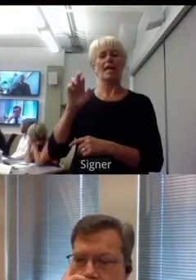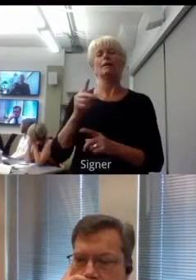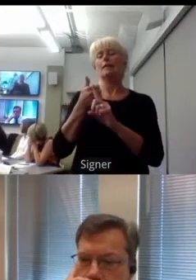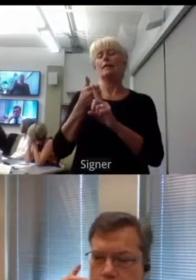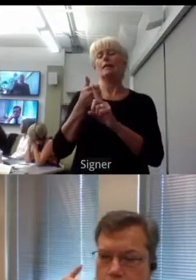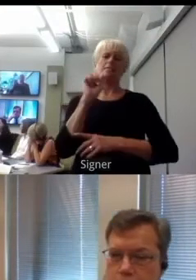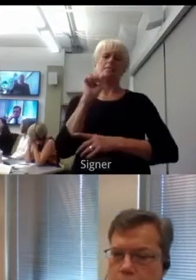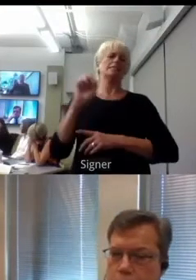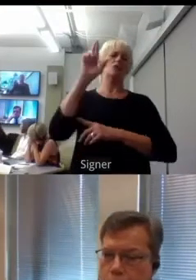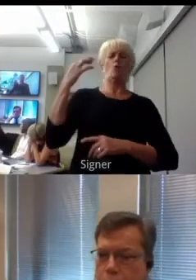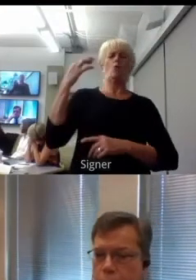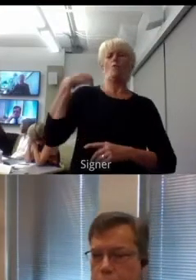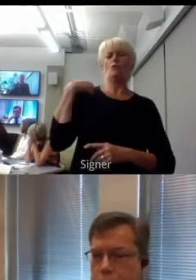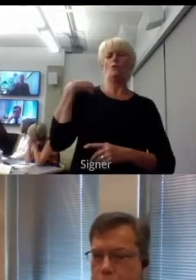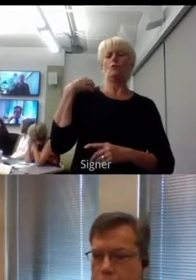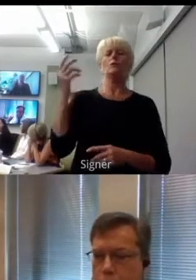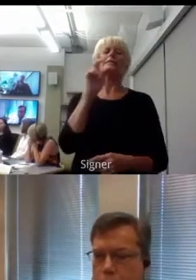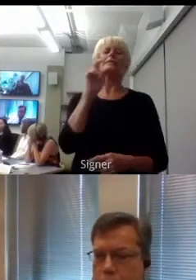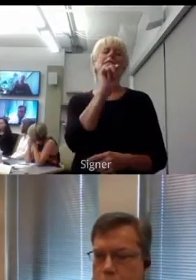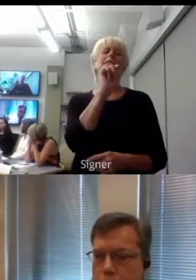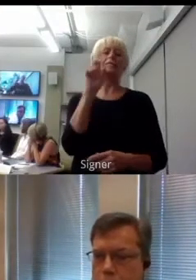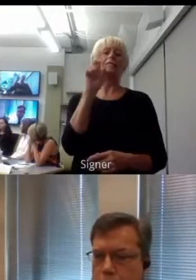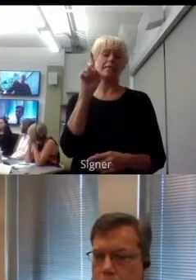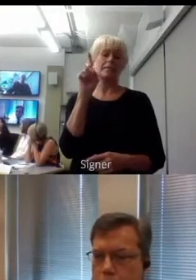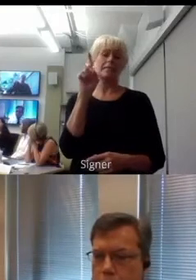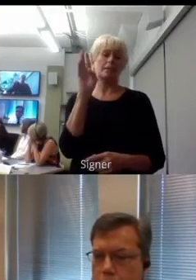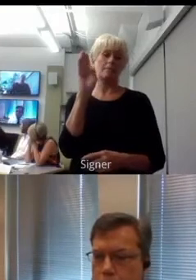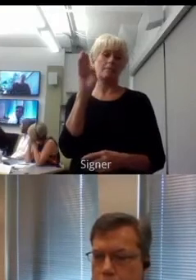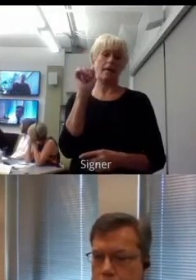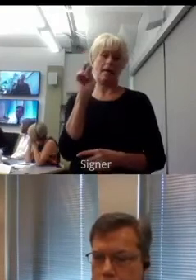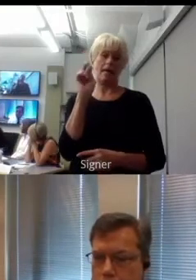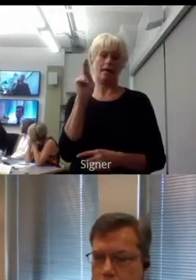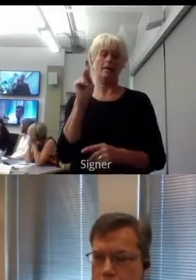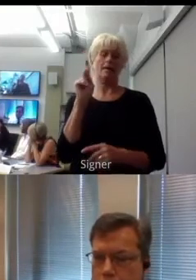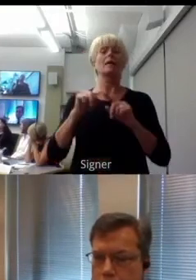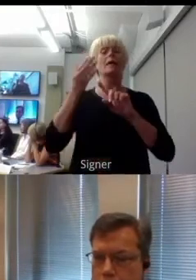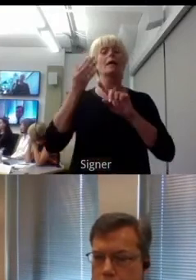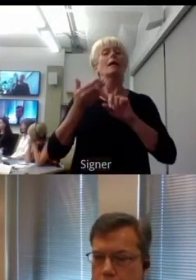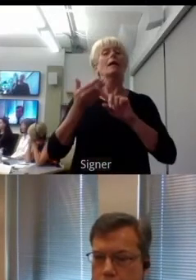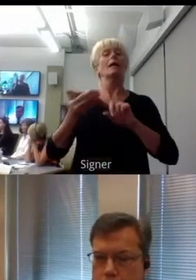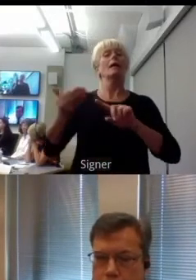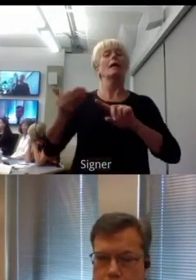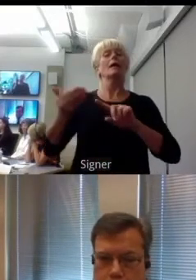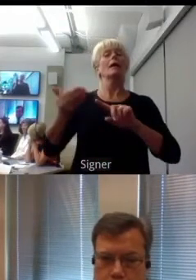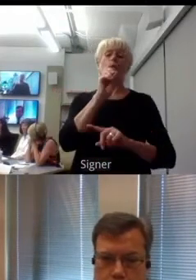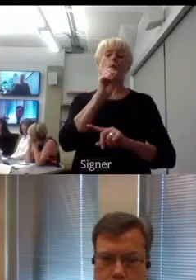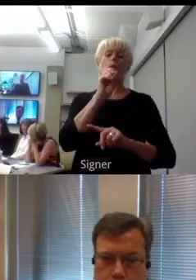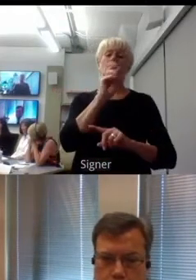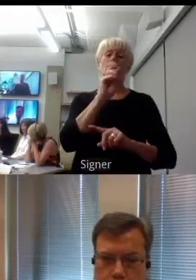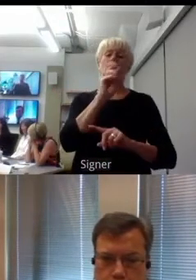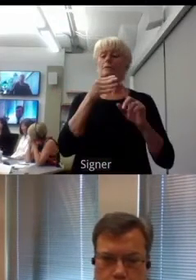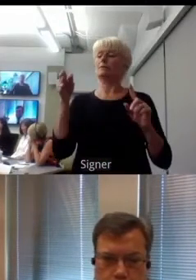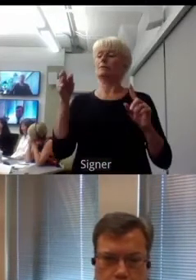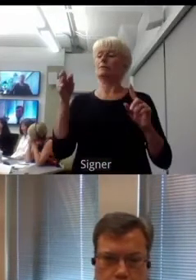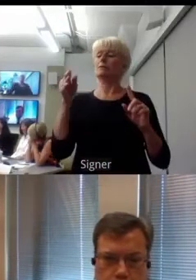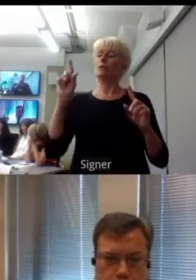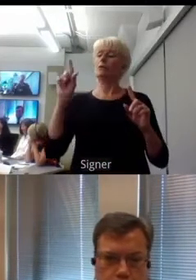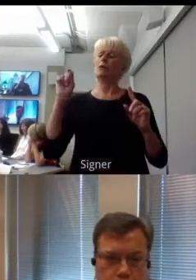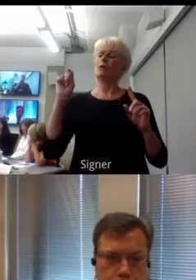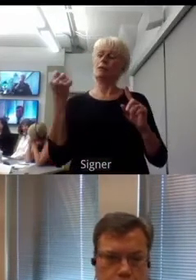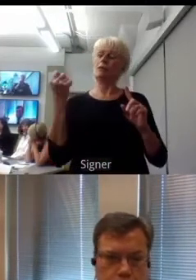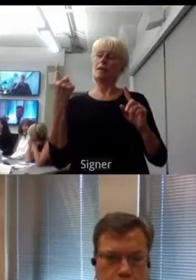Dominion Bank, but back from 2006 to 2011, she was the chief of